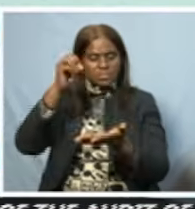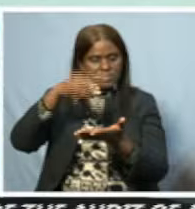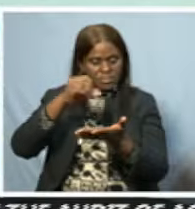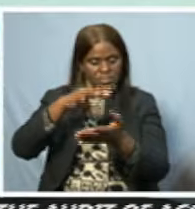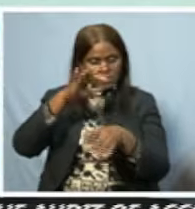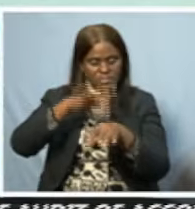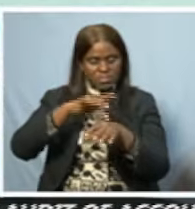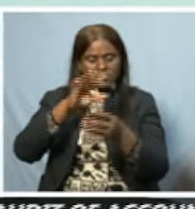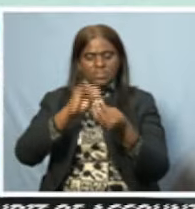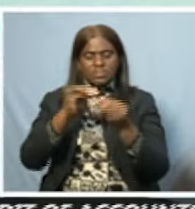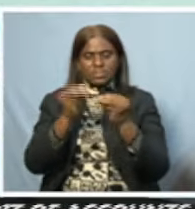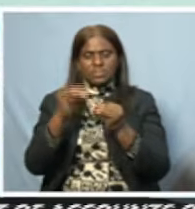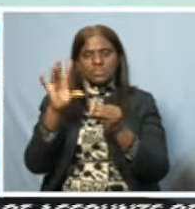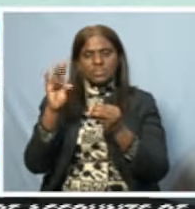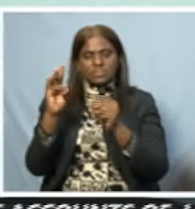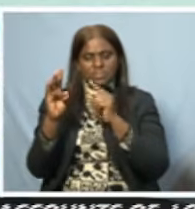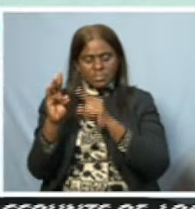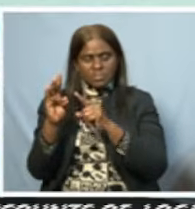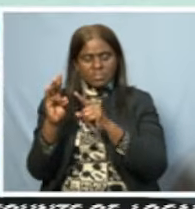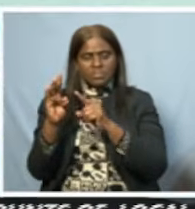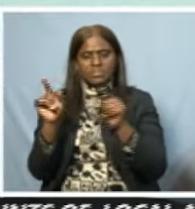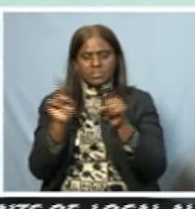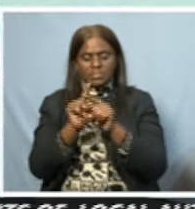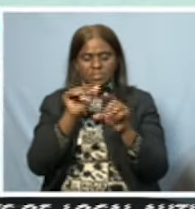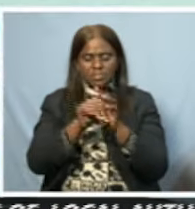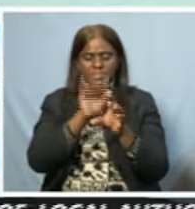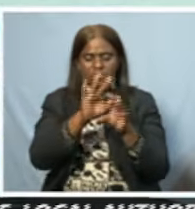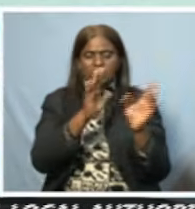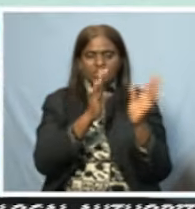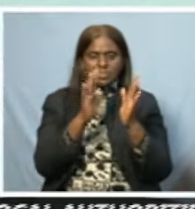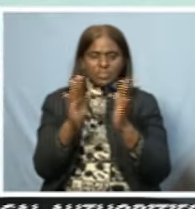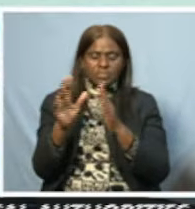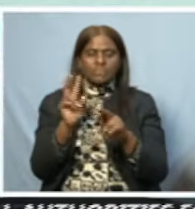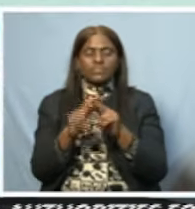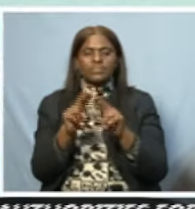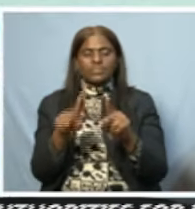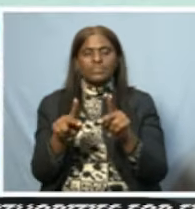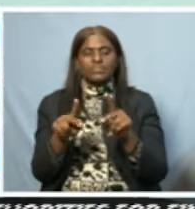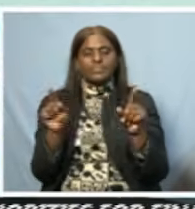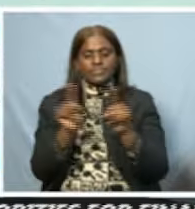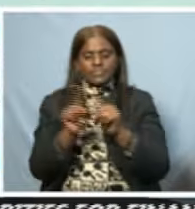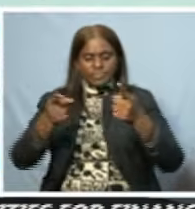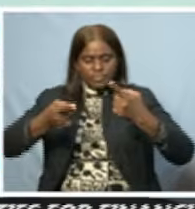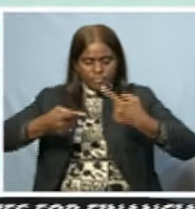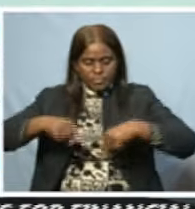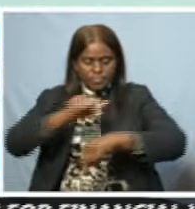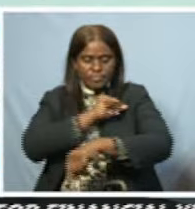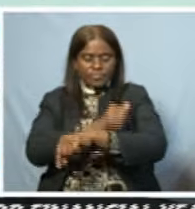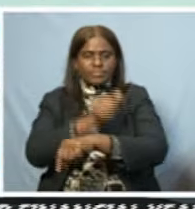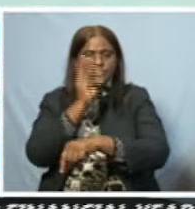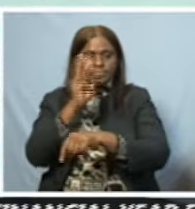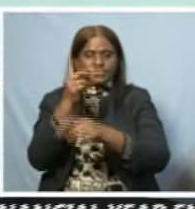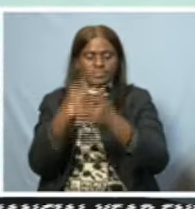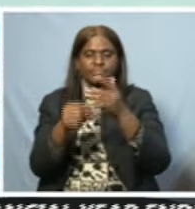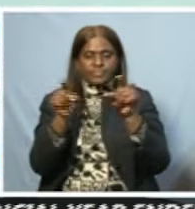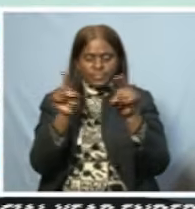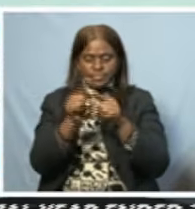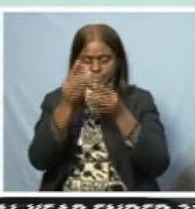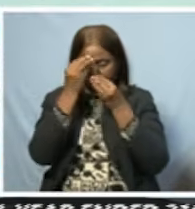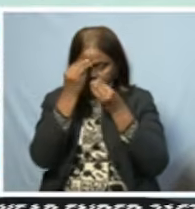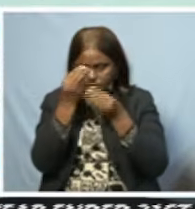at Appendix 7. On remedial measure, Chair, the local authority will adhere